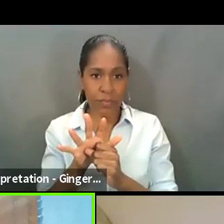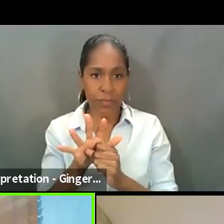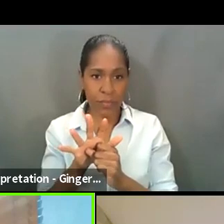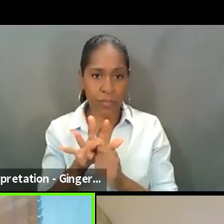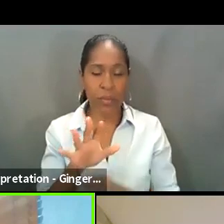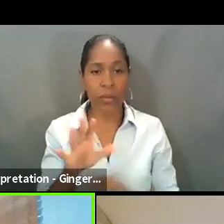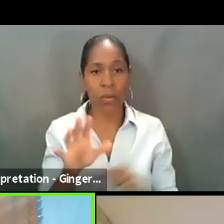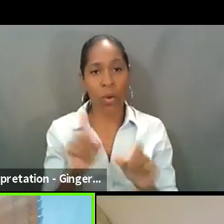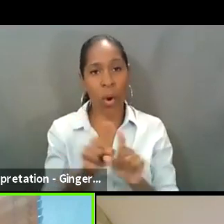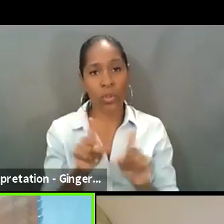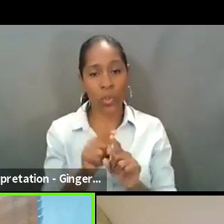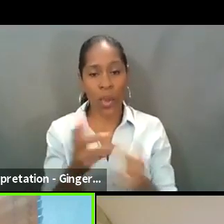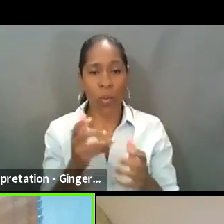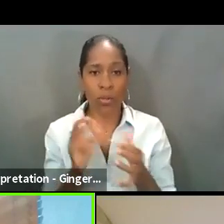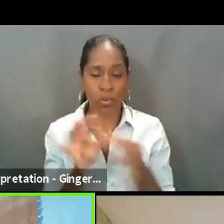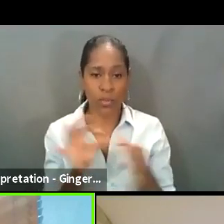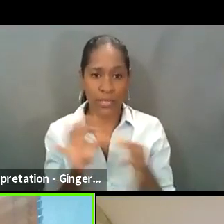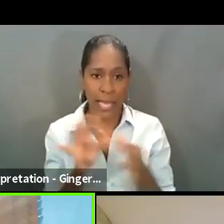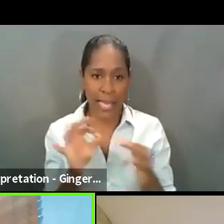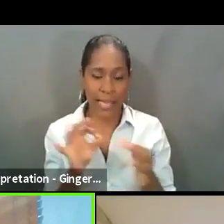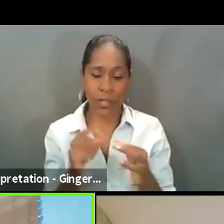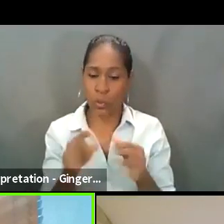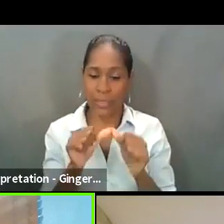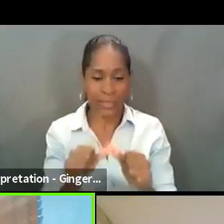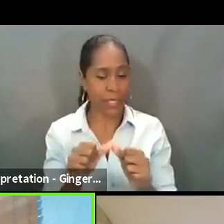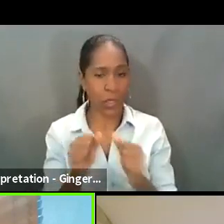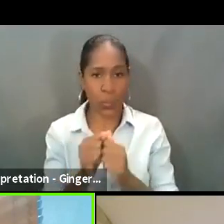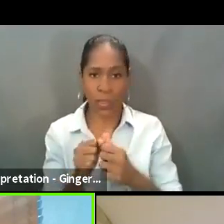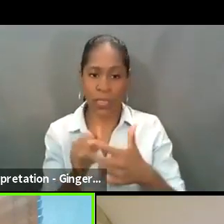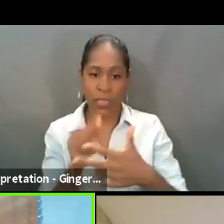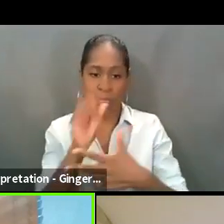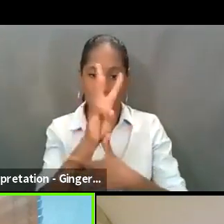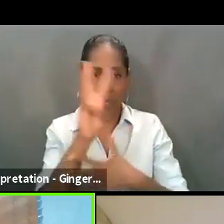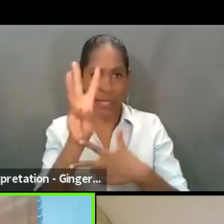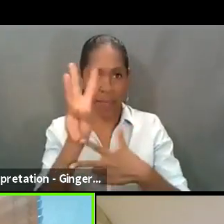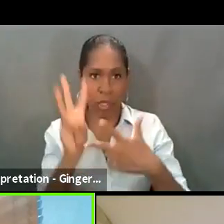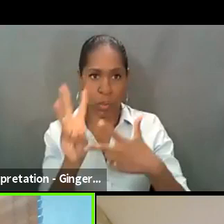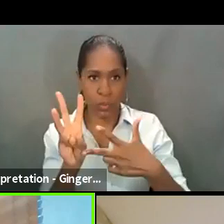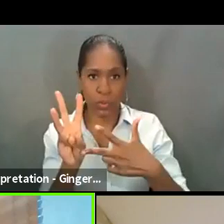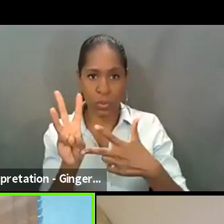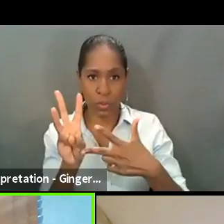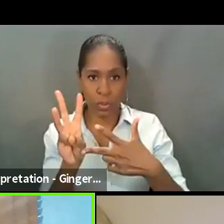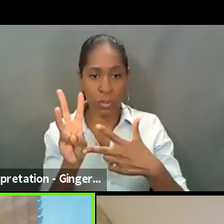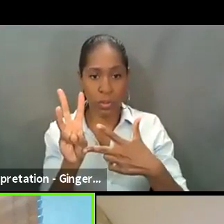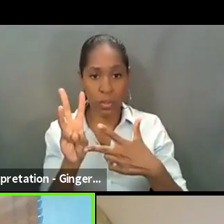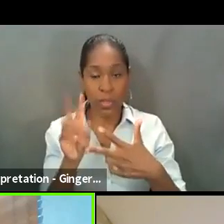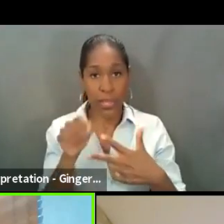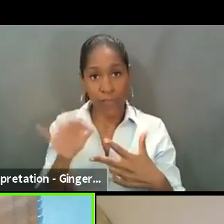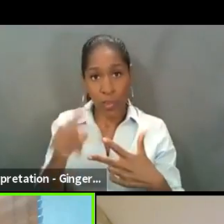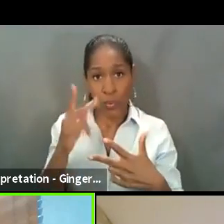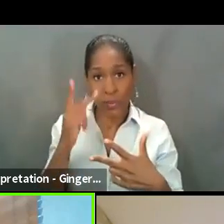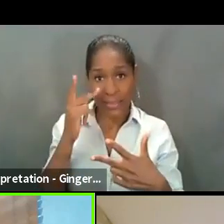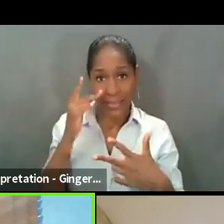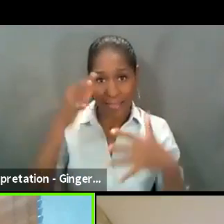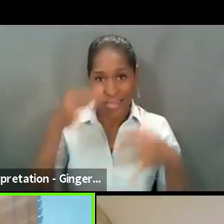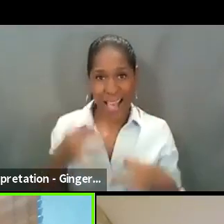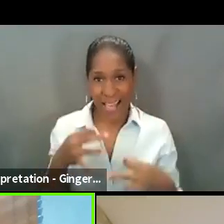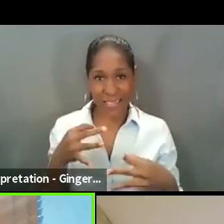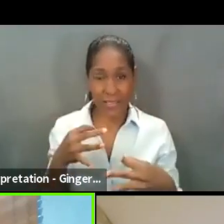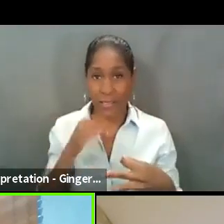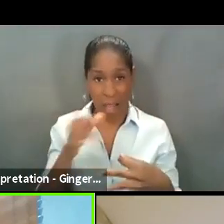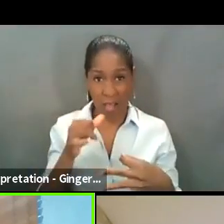will also say, continue doing the 3 Ws. Even if you decide to do it, if you decide not to get the